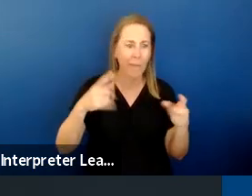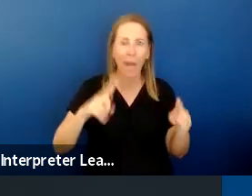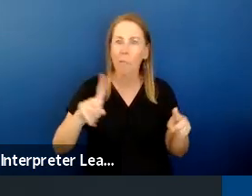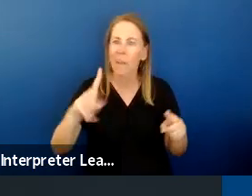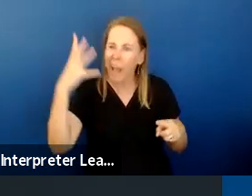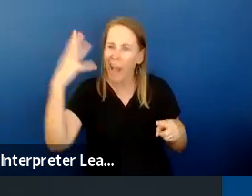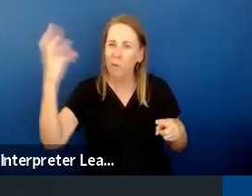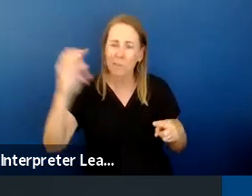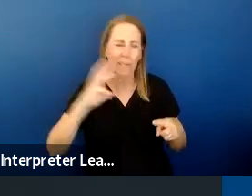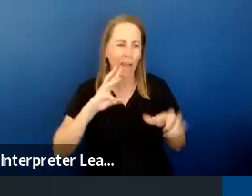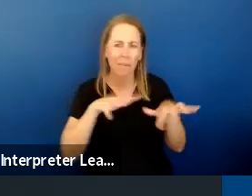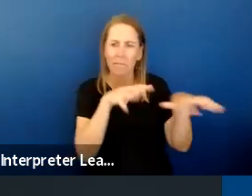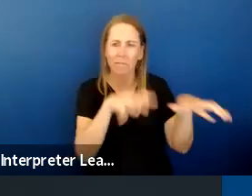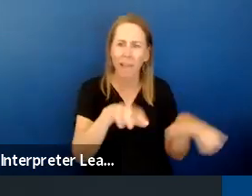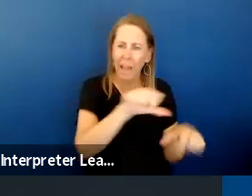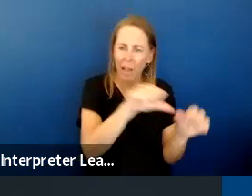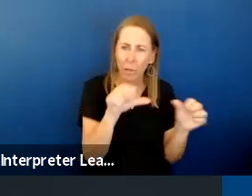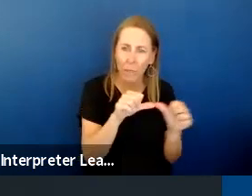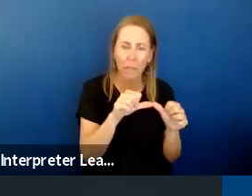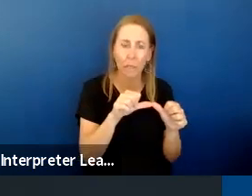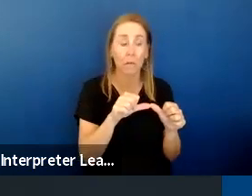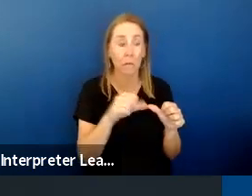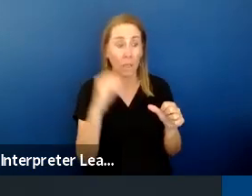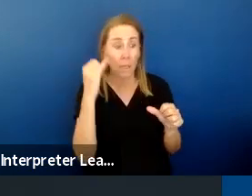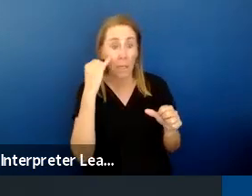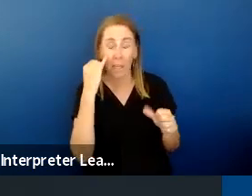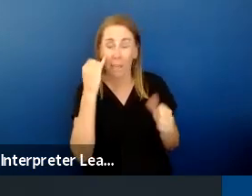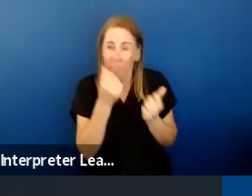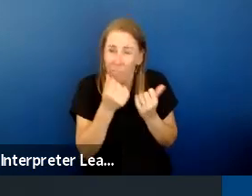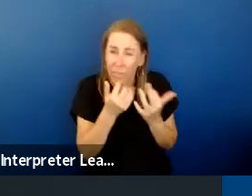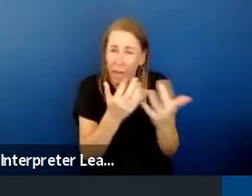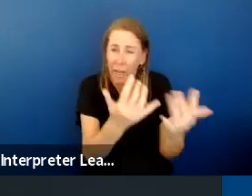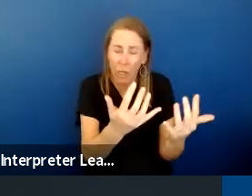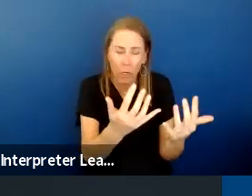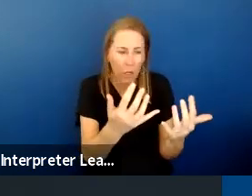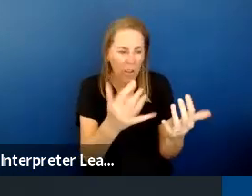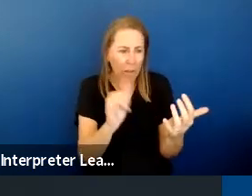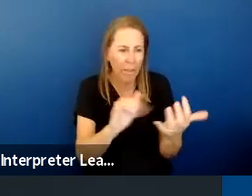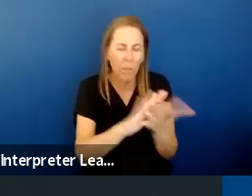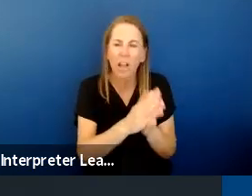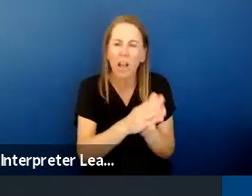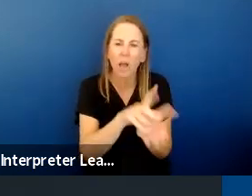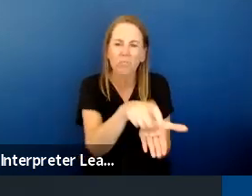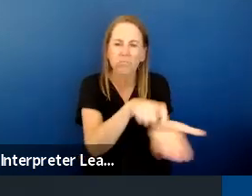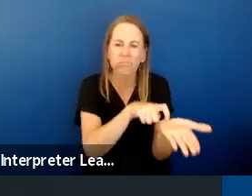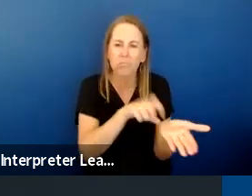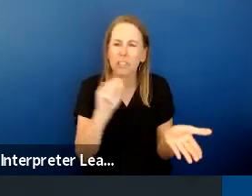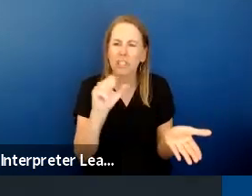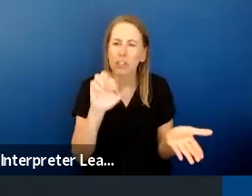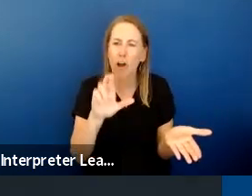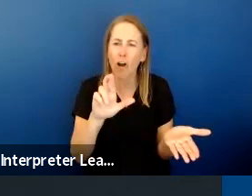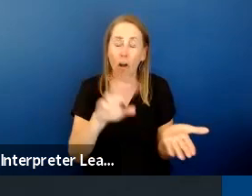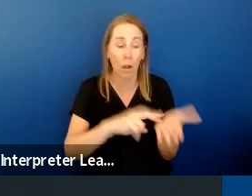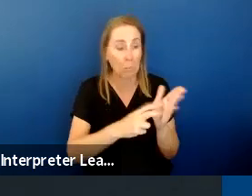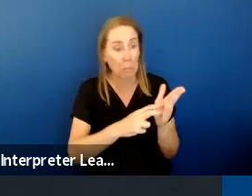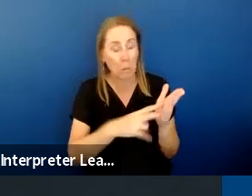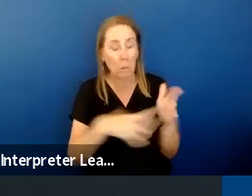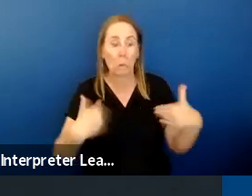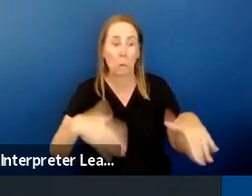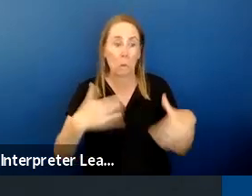burn scar areas are highly susceptible to flash flooding from just minor rainstorms and are known to